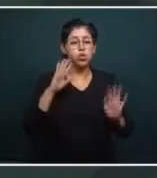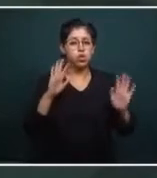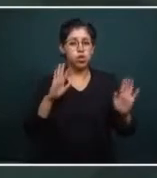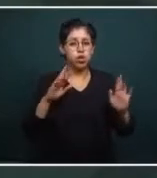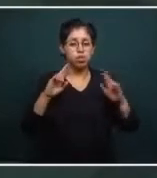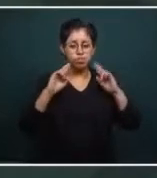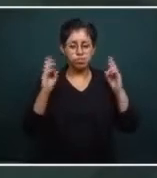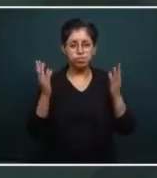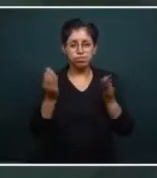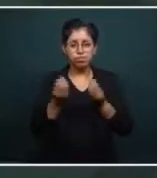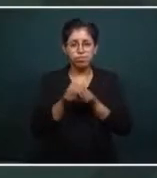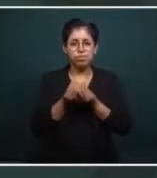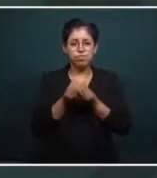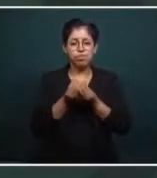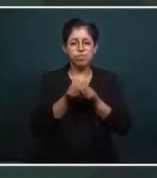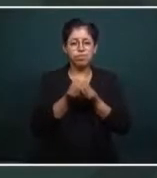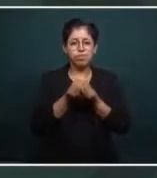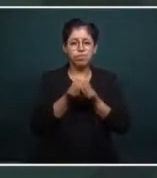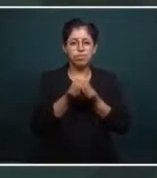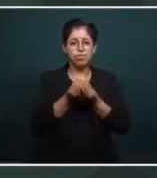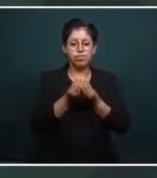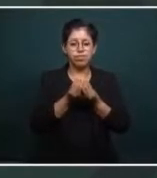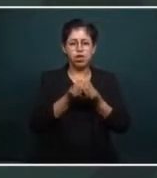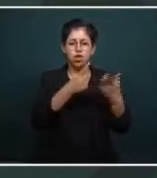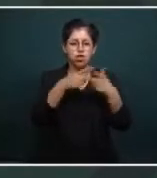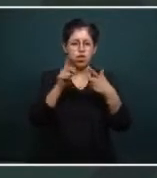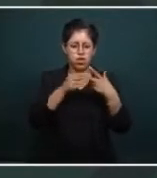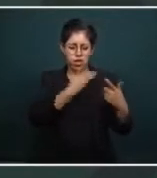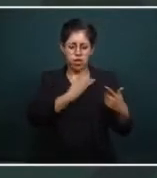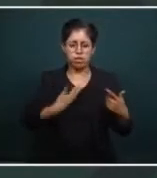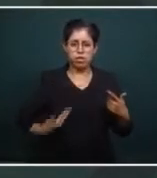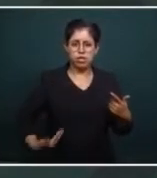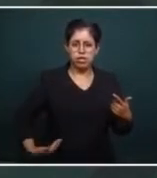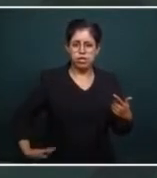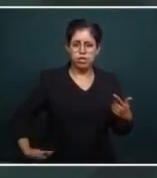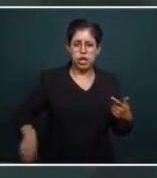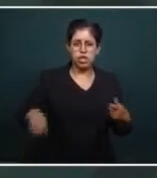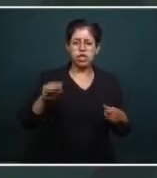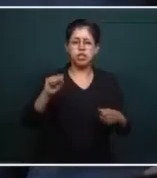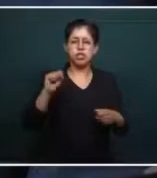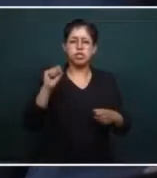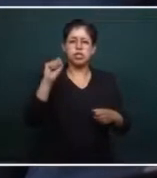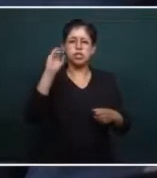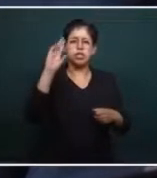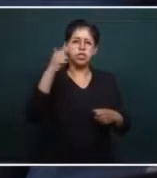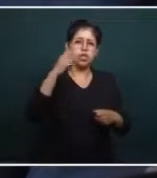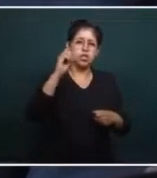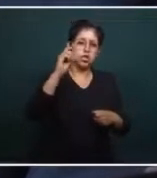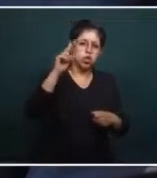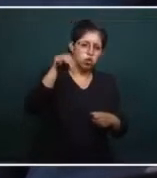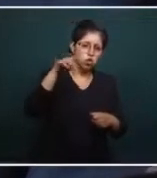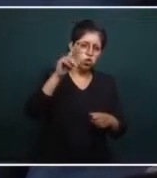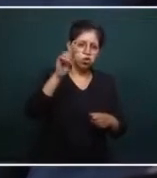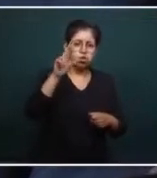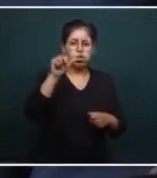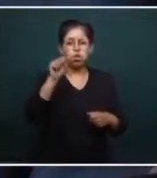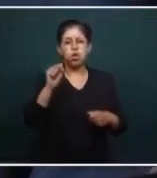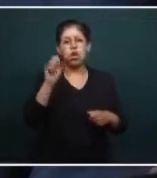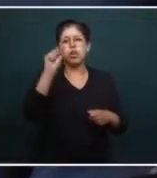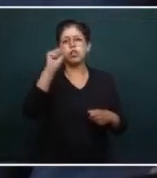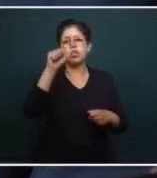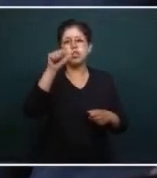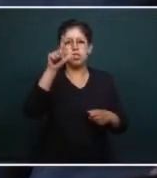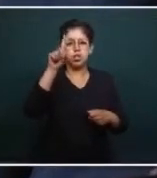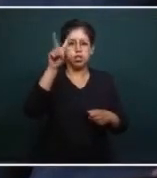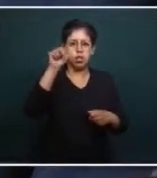met ese propósito with that con purpose los presidentes with the de El presidents Salvador y de of San Honduras. Salvador and Honduras, Estamos esperando que and we are